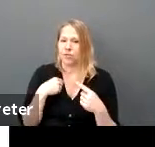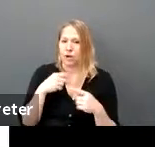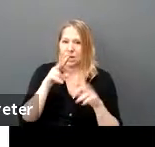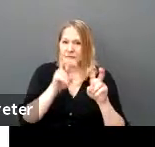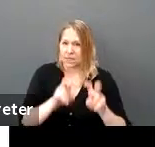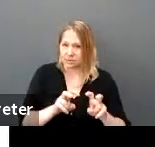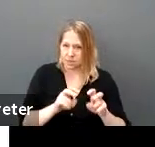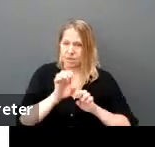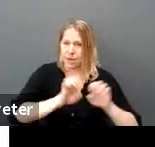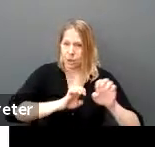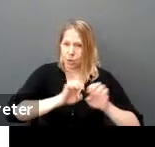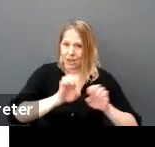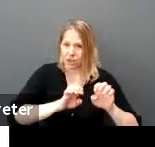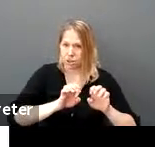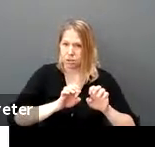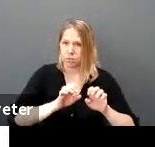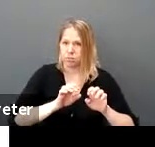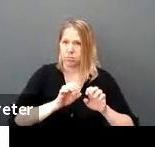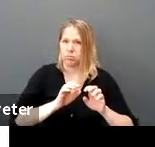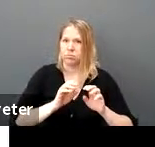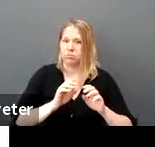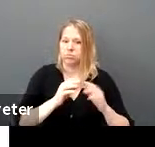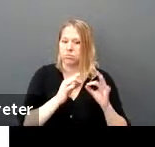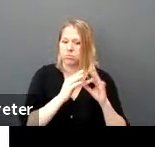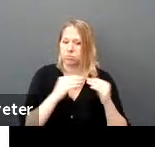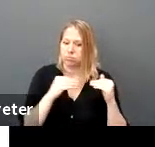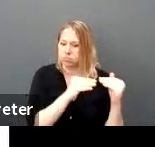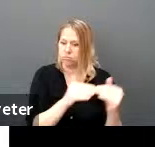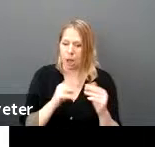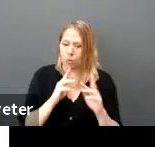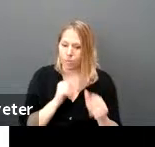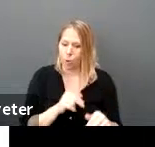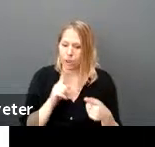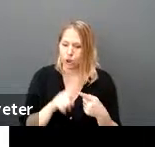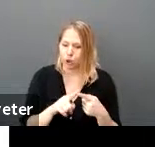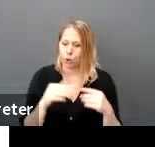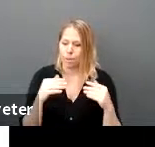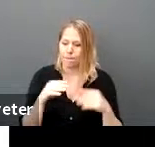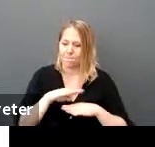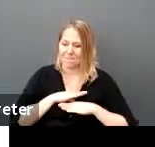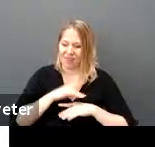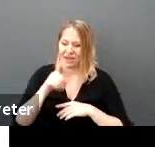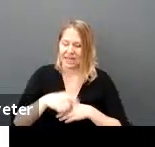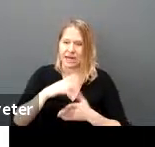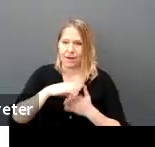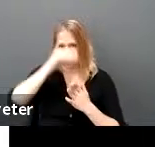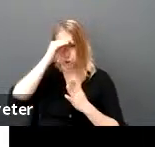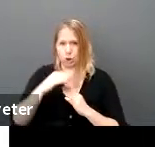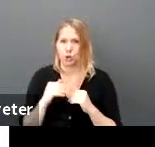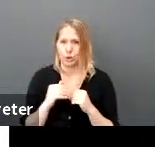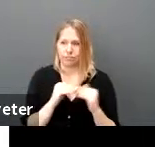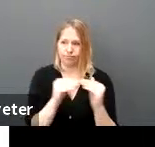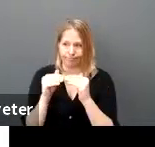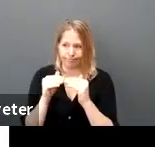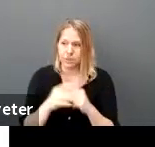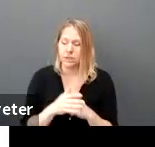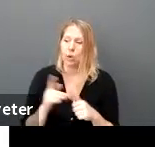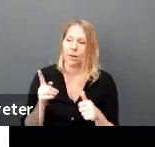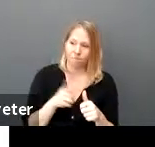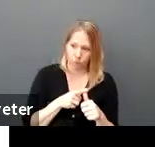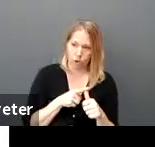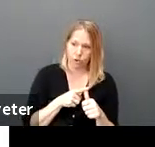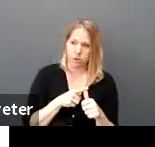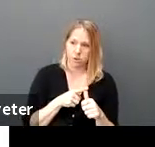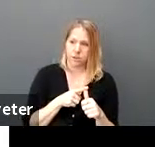assessment, evaluation, and reporting to equitably meet the educational needs of students. And so that first